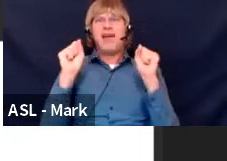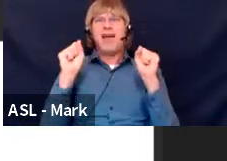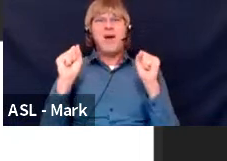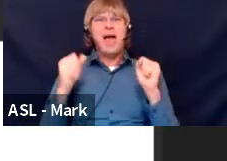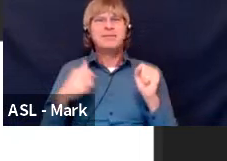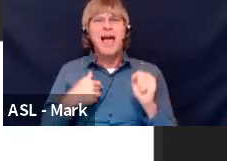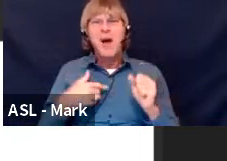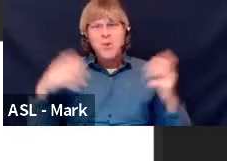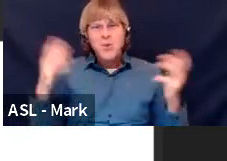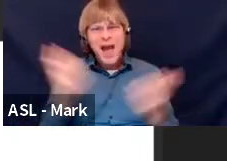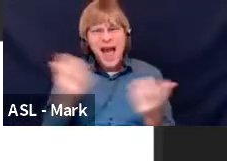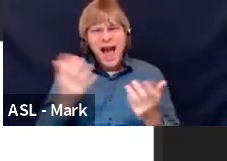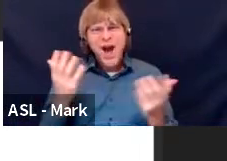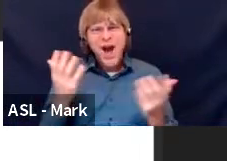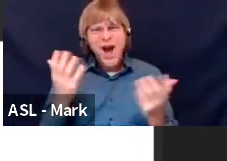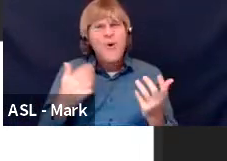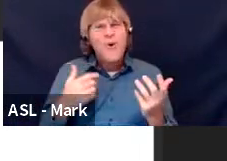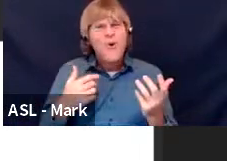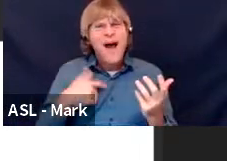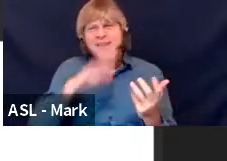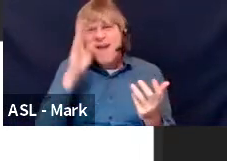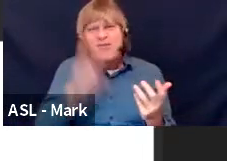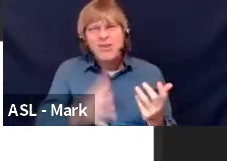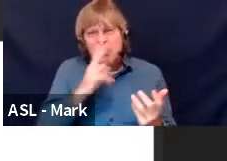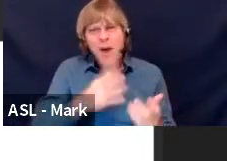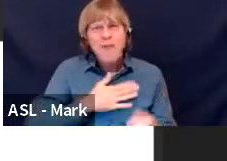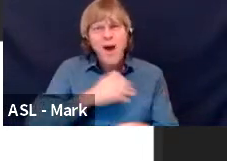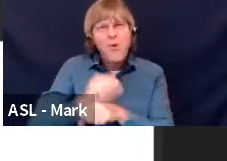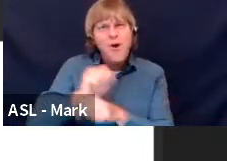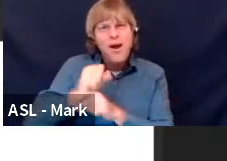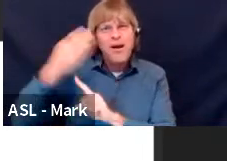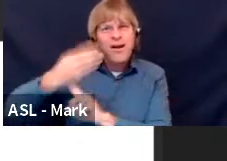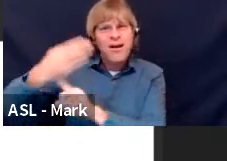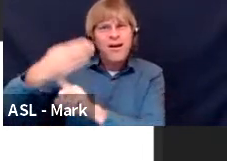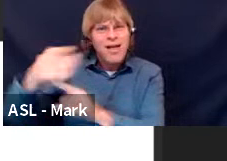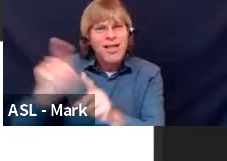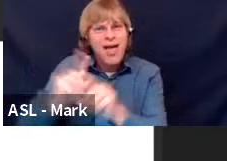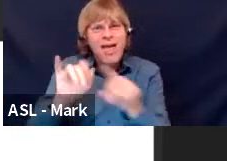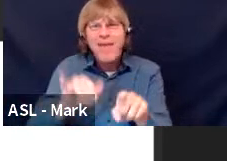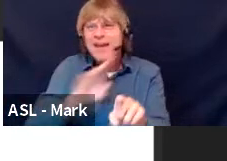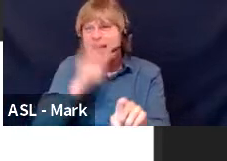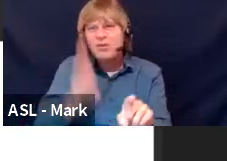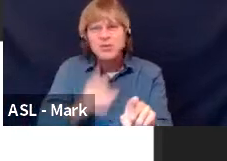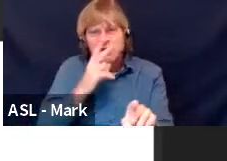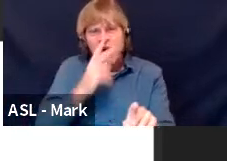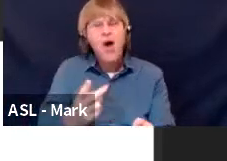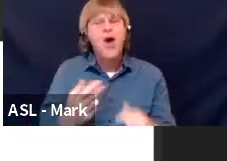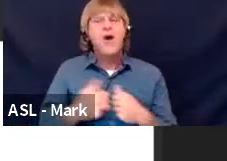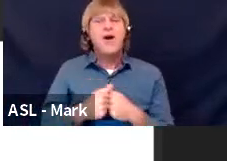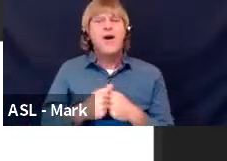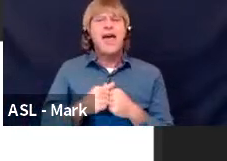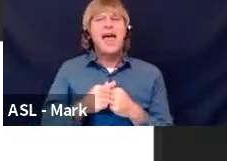was like, wow, I had never seen my work like this ever before.